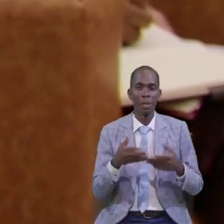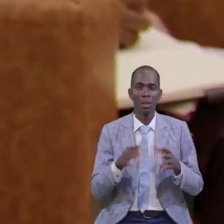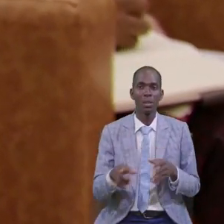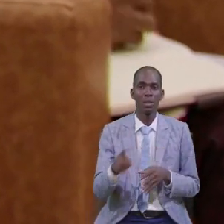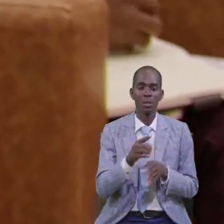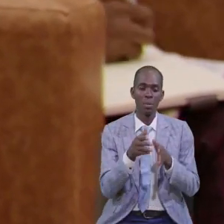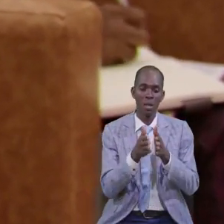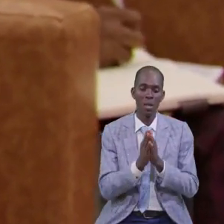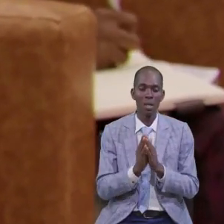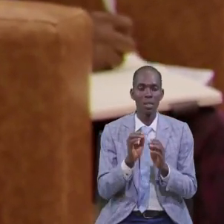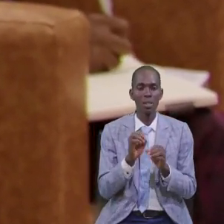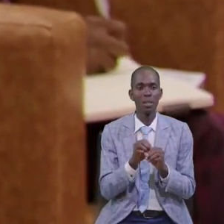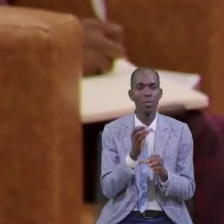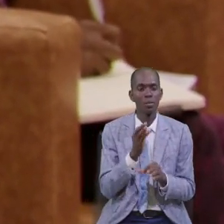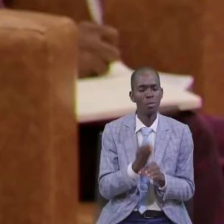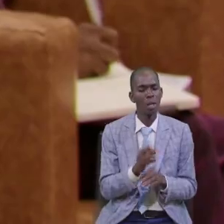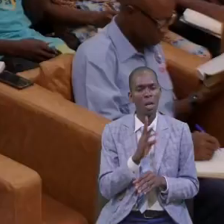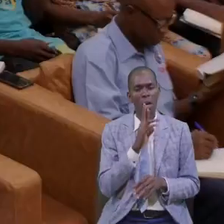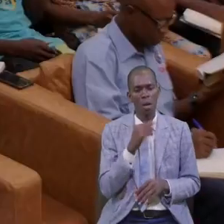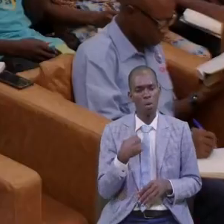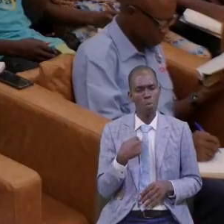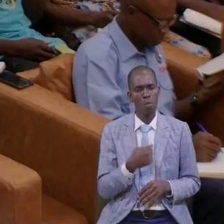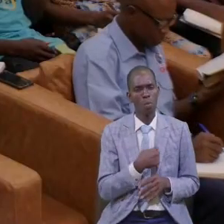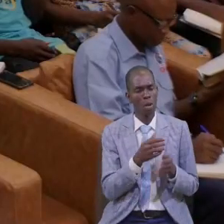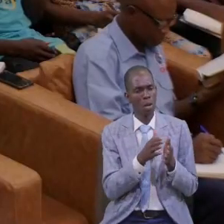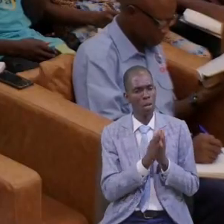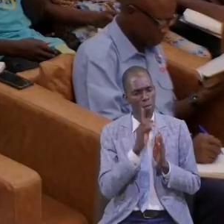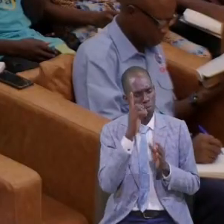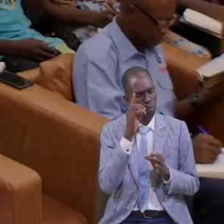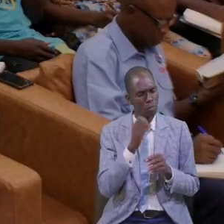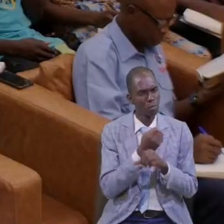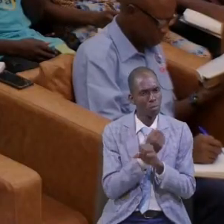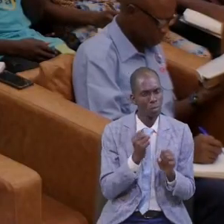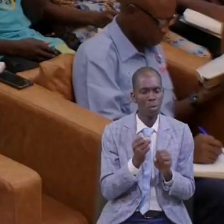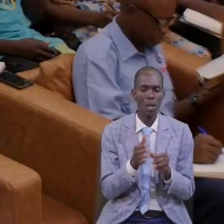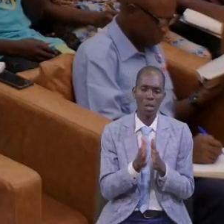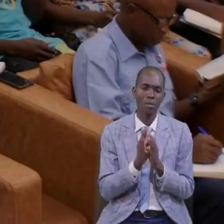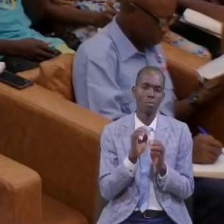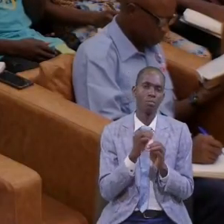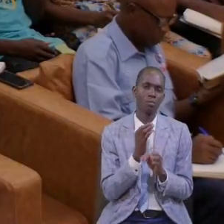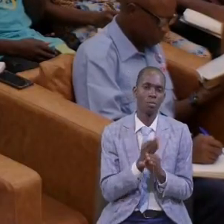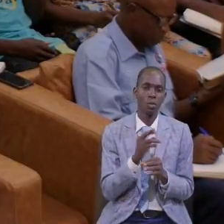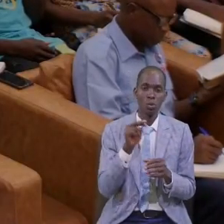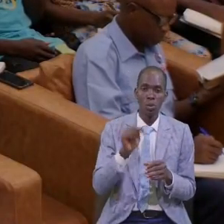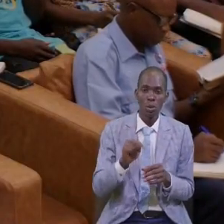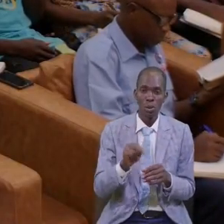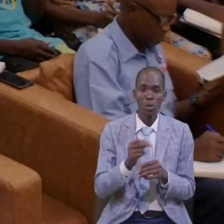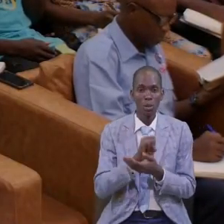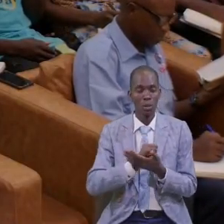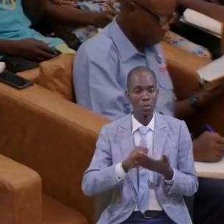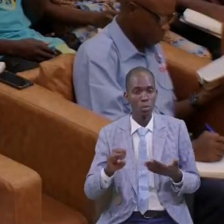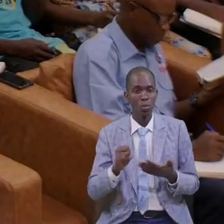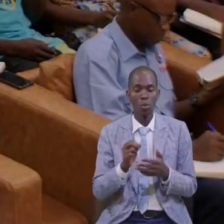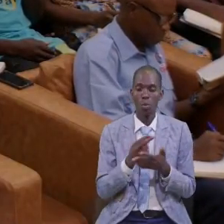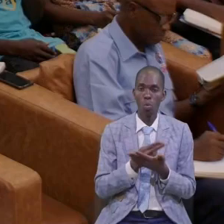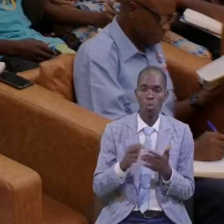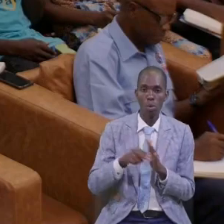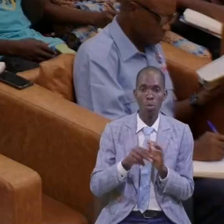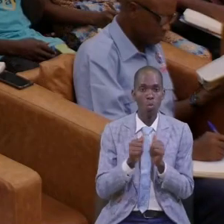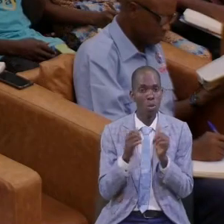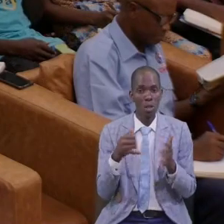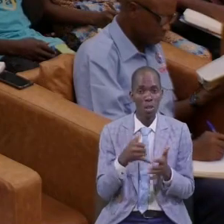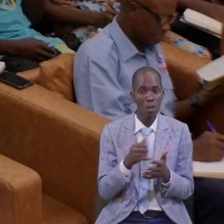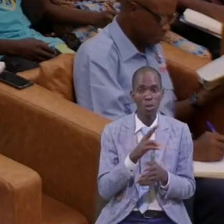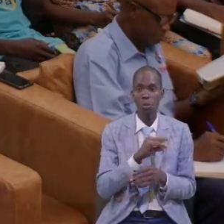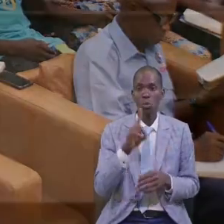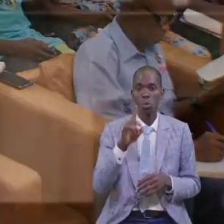in faith. Are we asking for salvation? Let him ask in faith. Are we asking for sanctification, holiness, without which no man shall